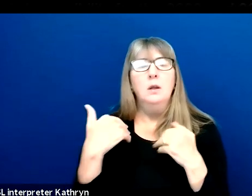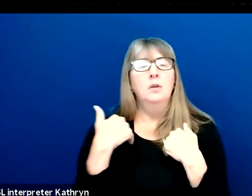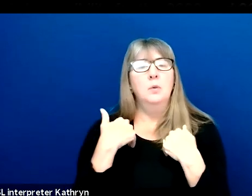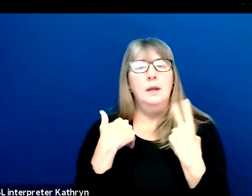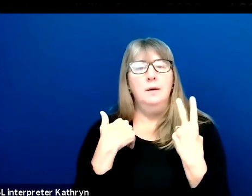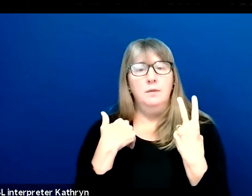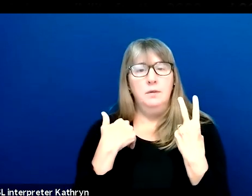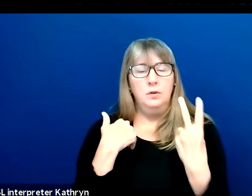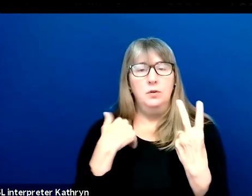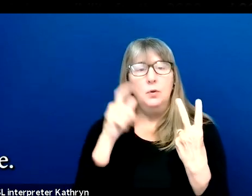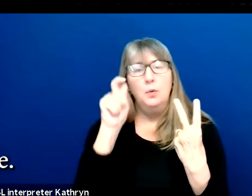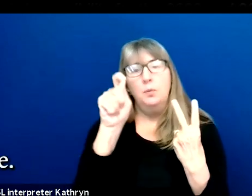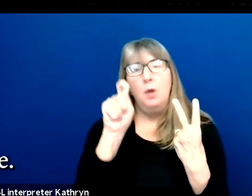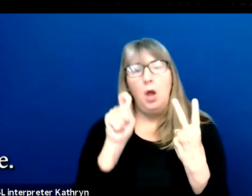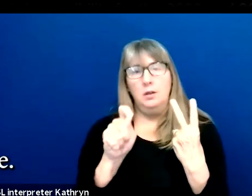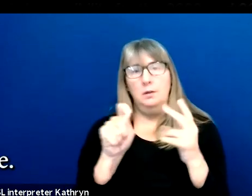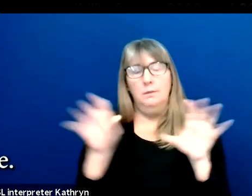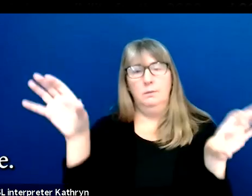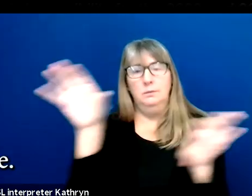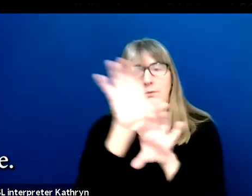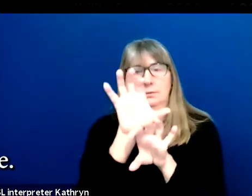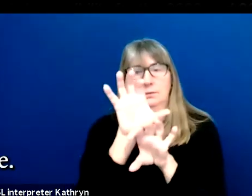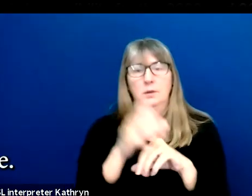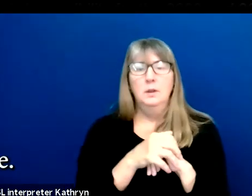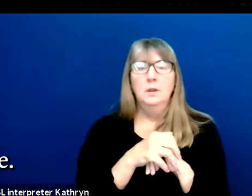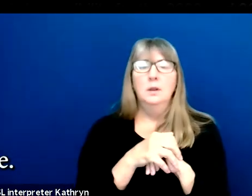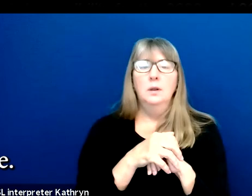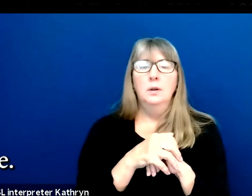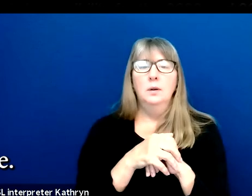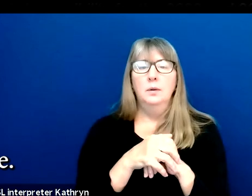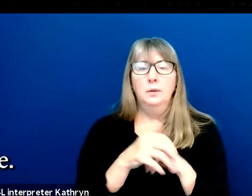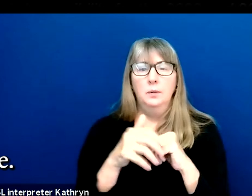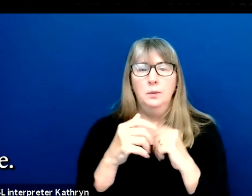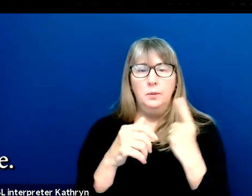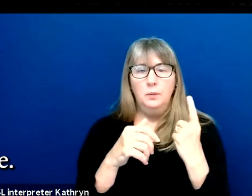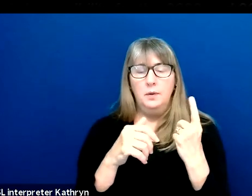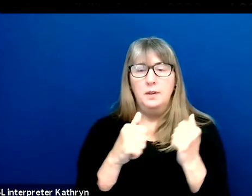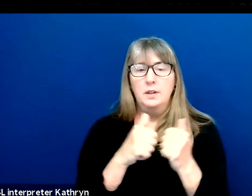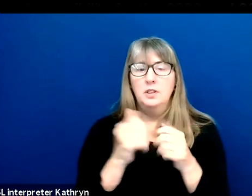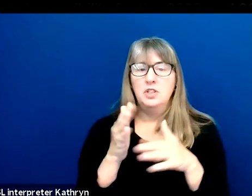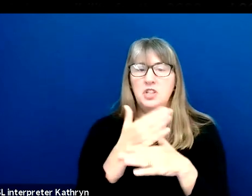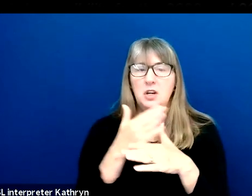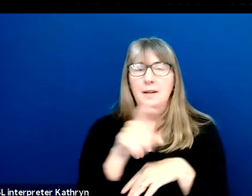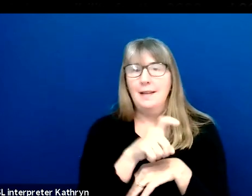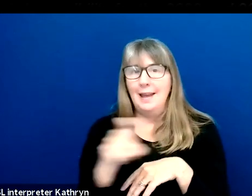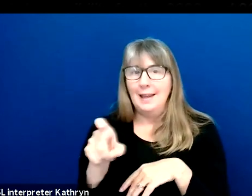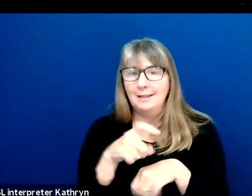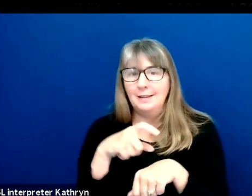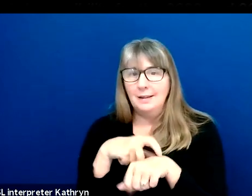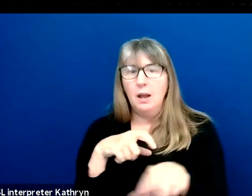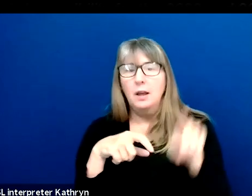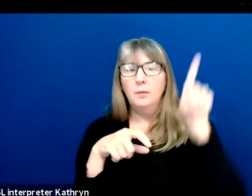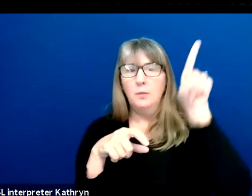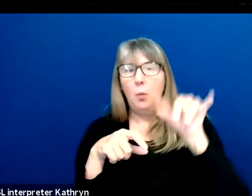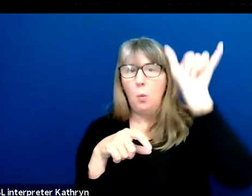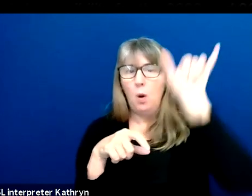two plots on top of each other, one that where they share an x-axis. The x-axis is again time, the y-axis is flux. And